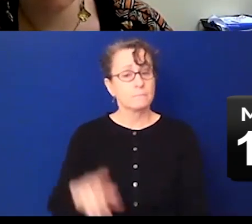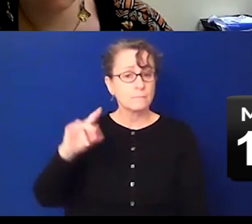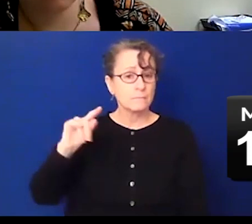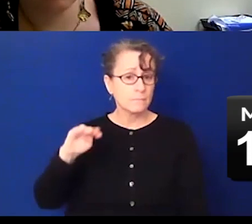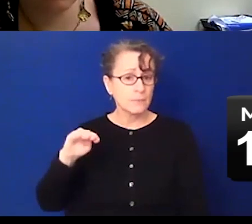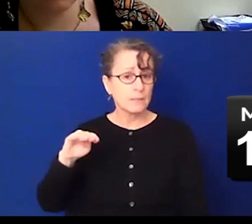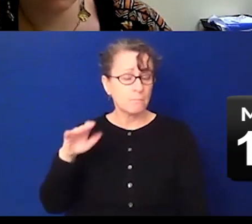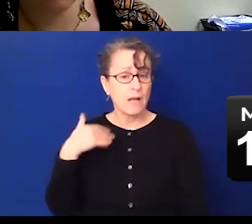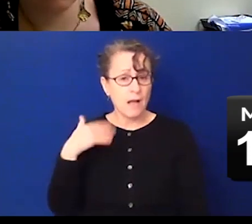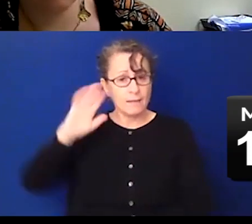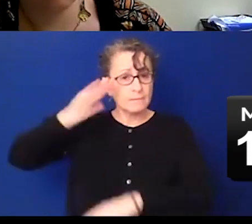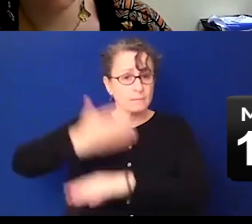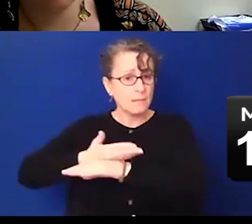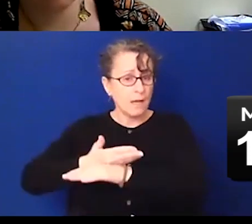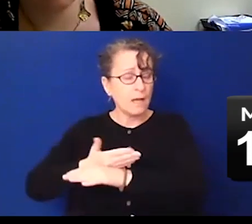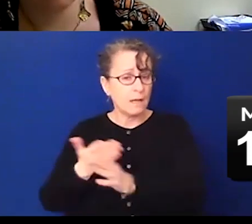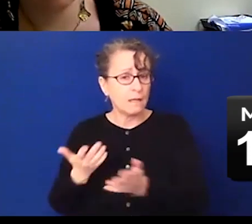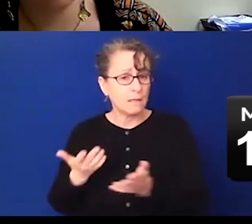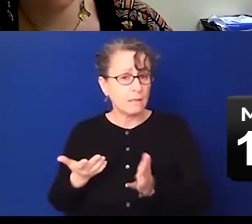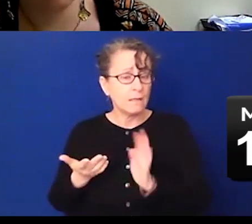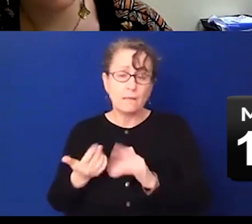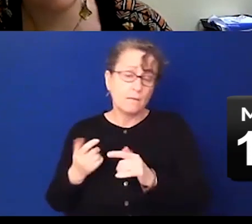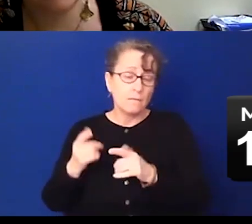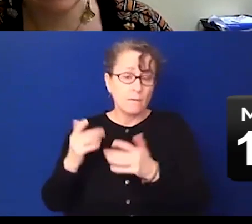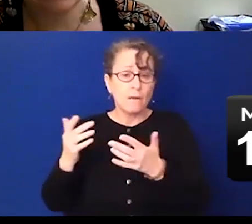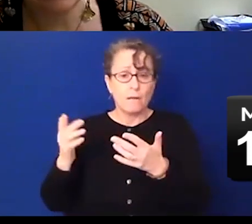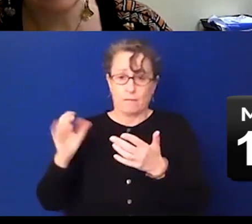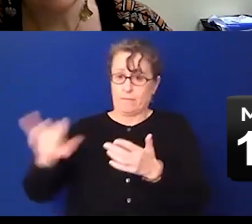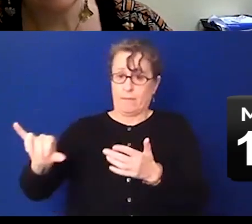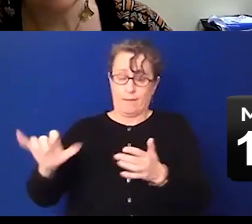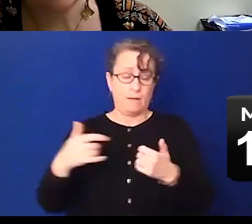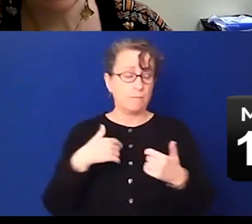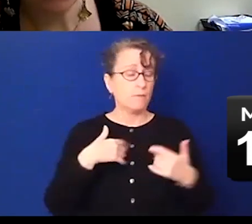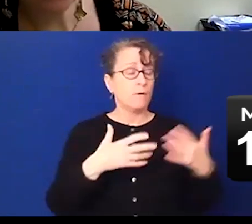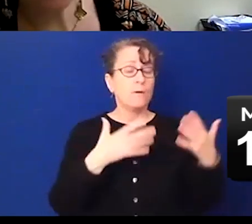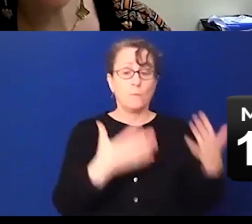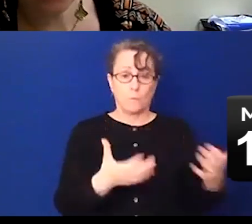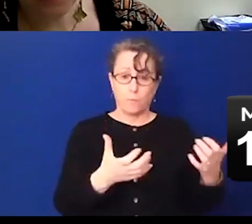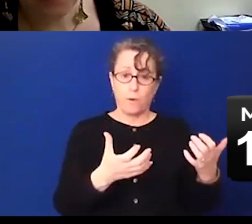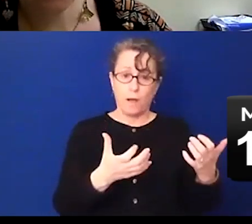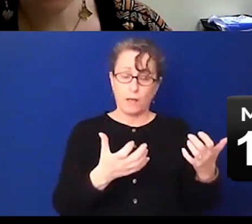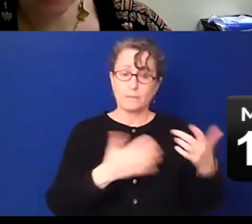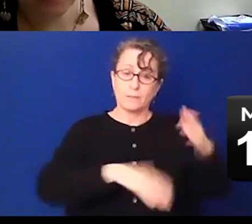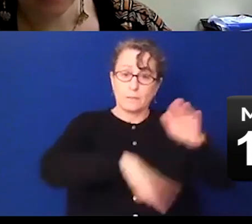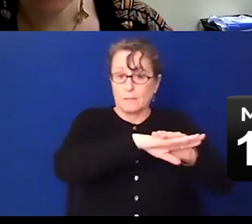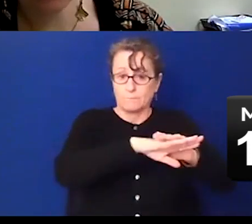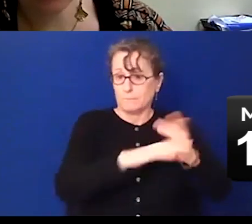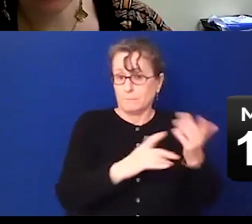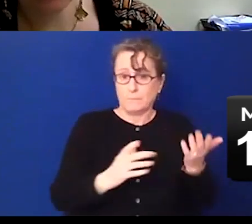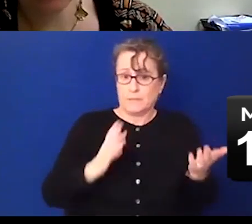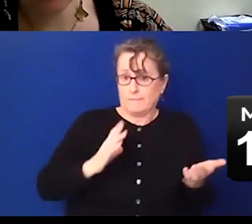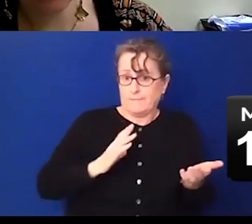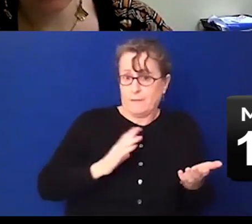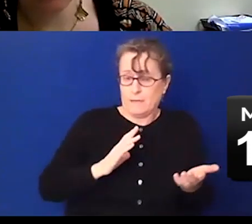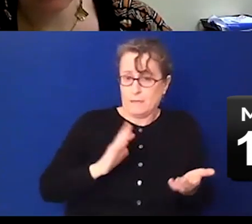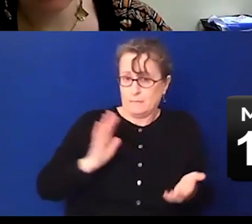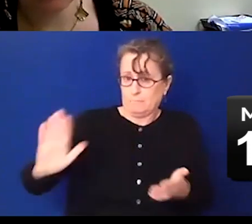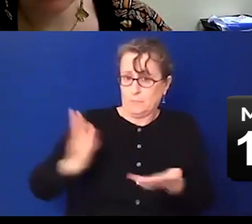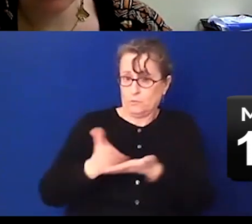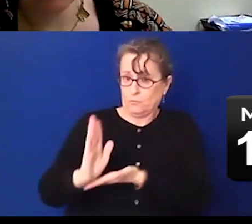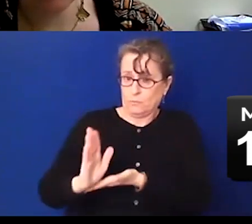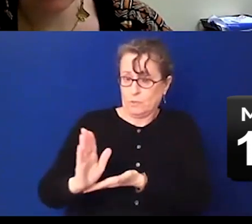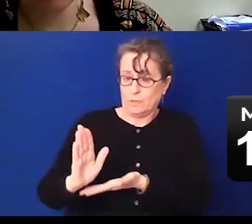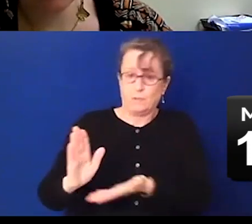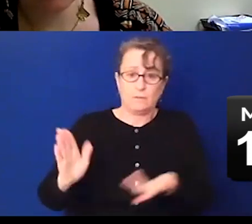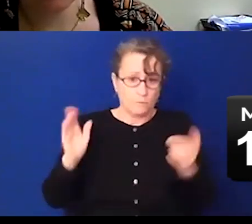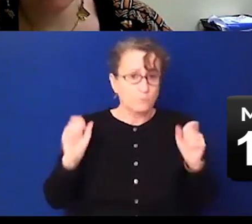care and want to have a policy that has a cap to, you know, to take care of the taxpayers. And I think those two things